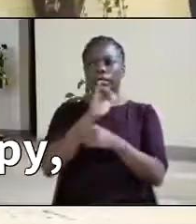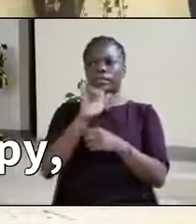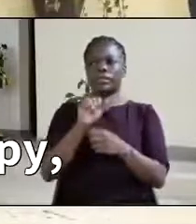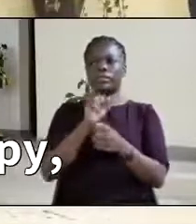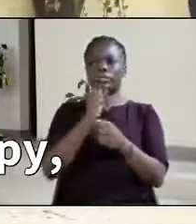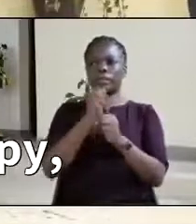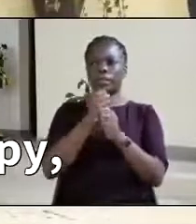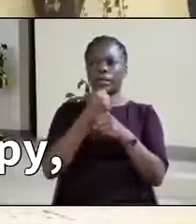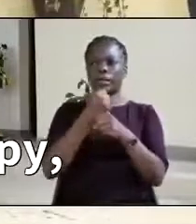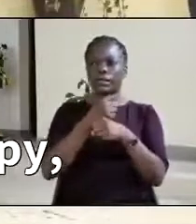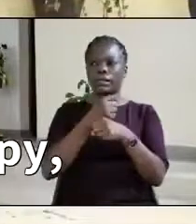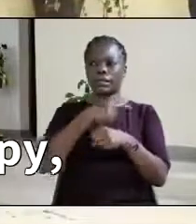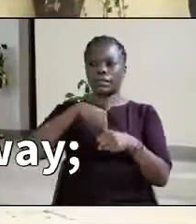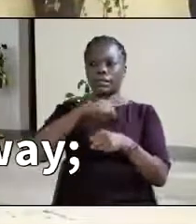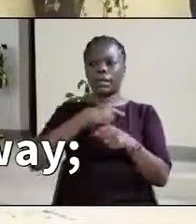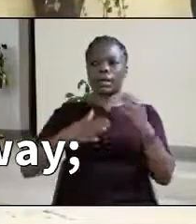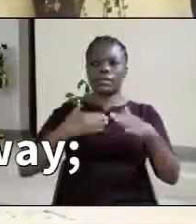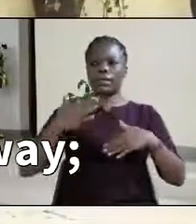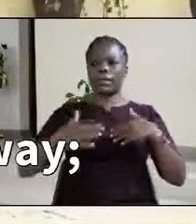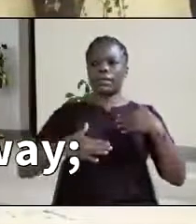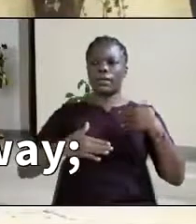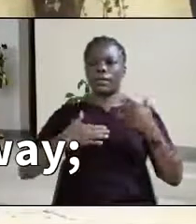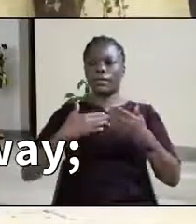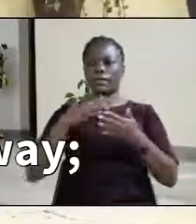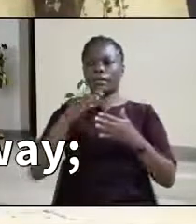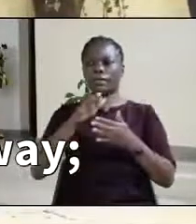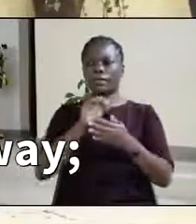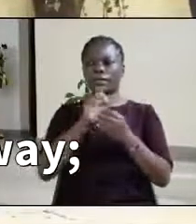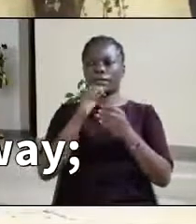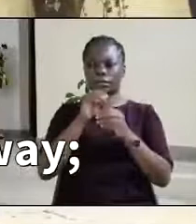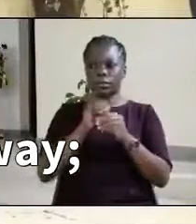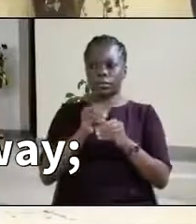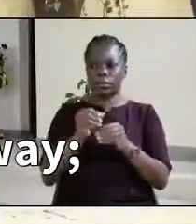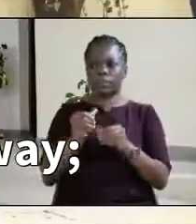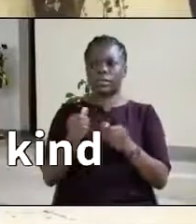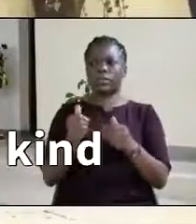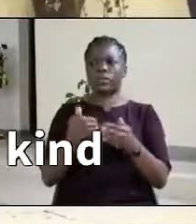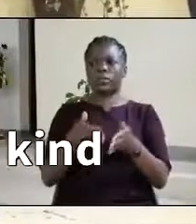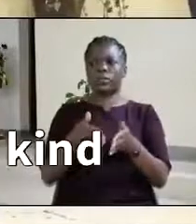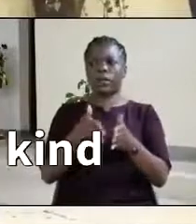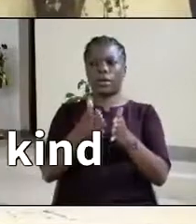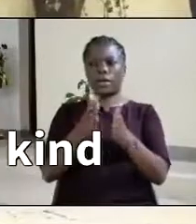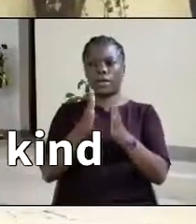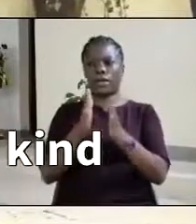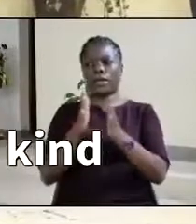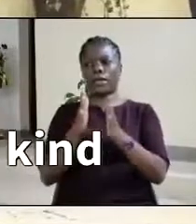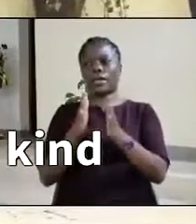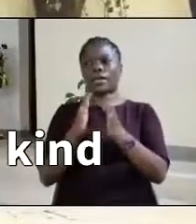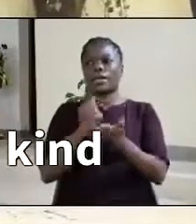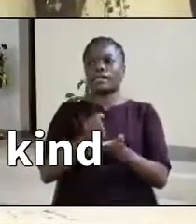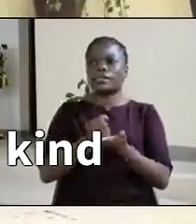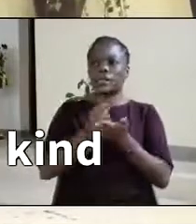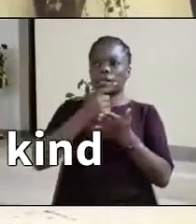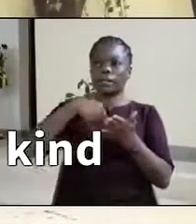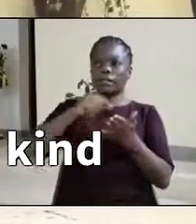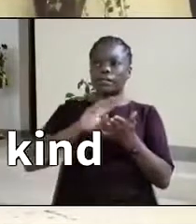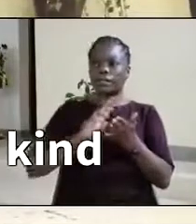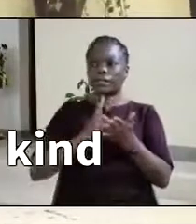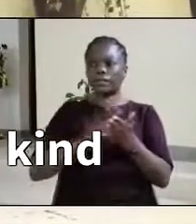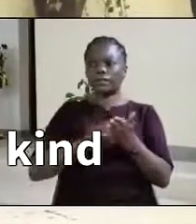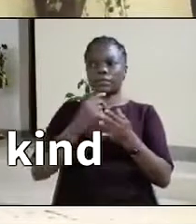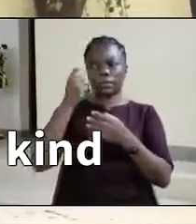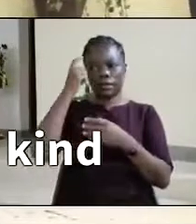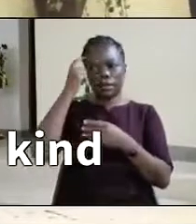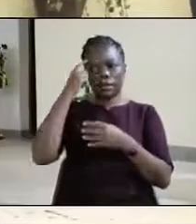'Tis love that makes us happy, 'tis love that smooths the way. It helps us mind, it makes